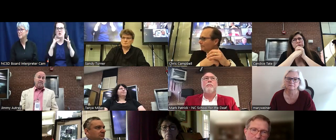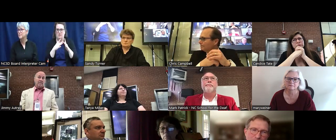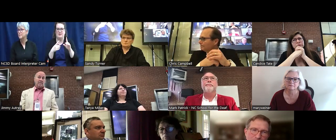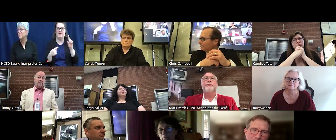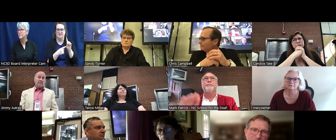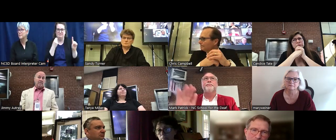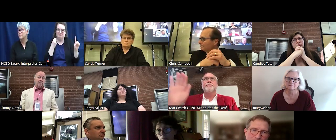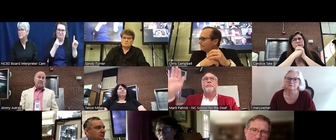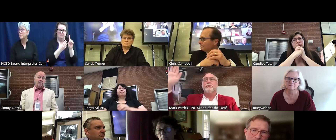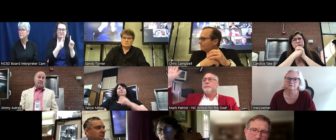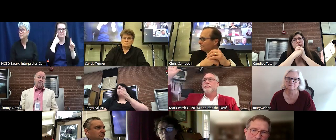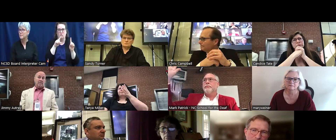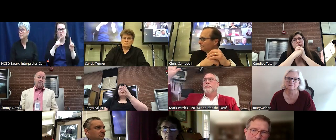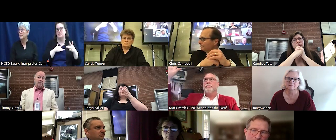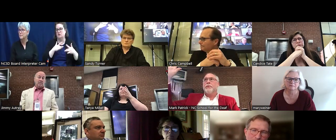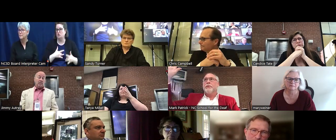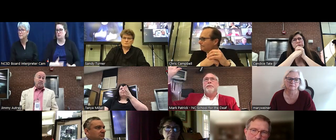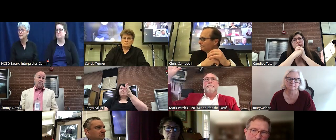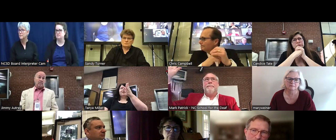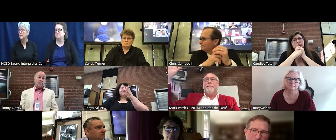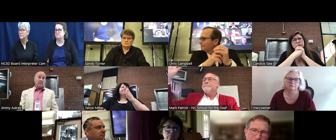concern.